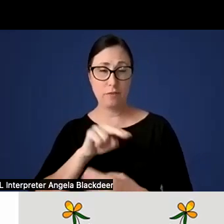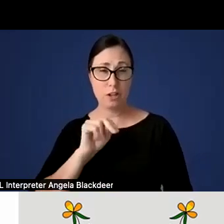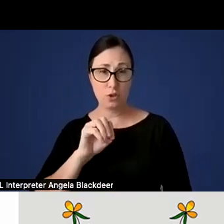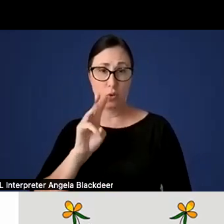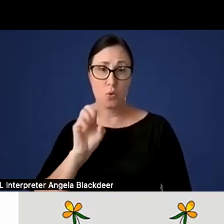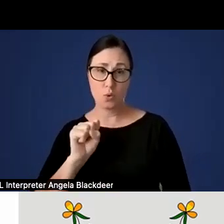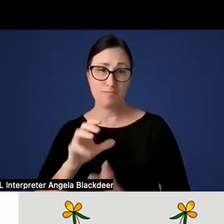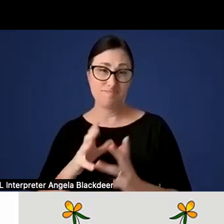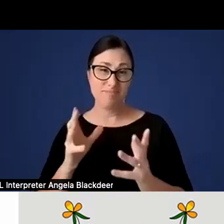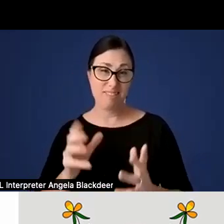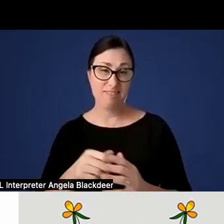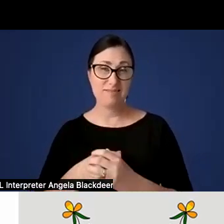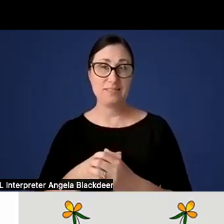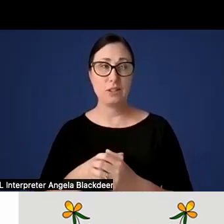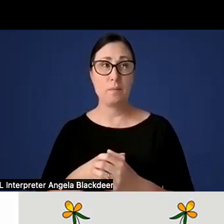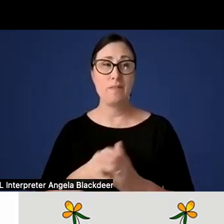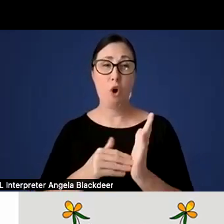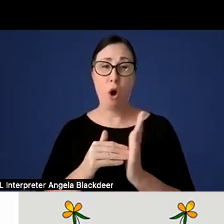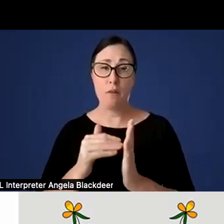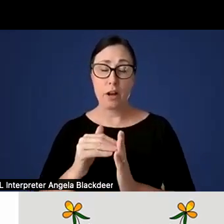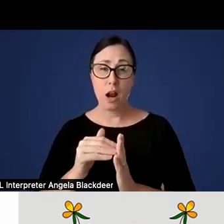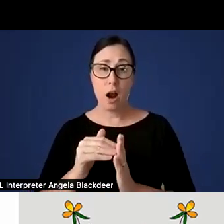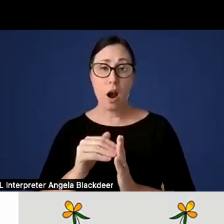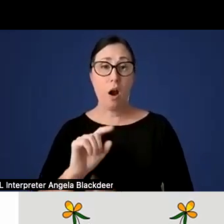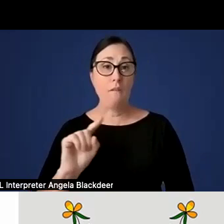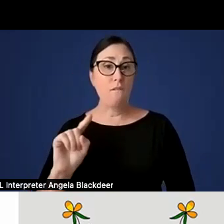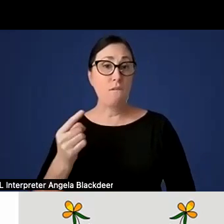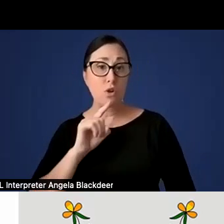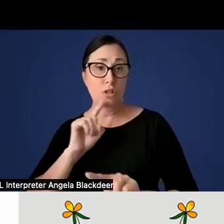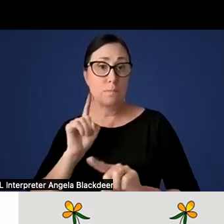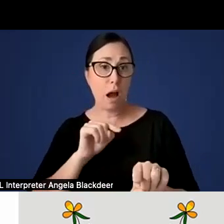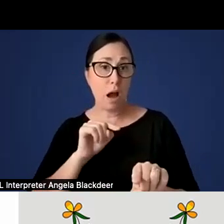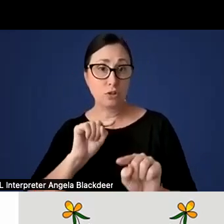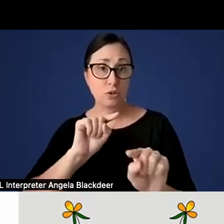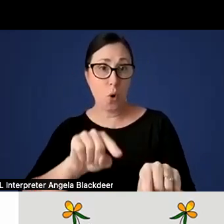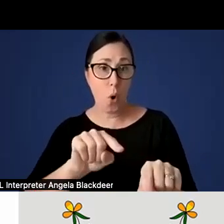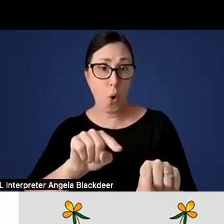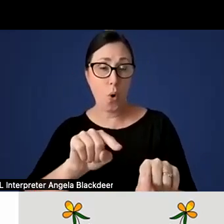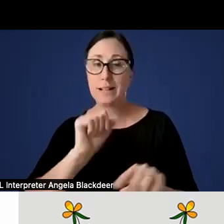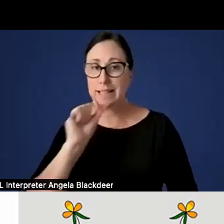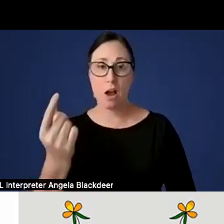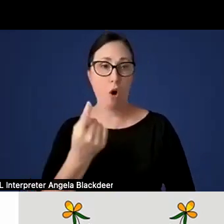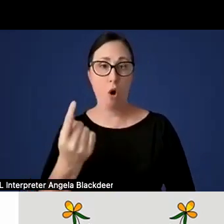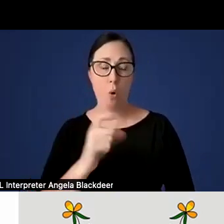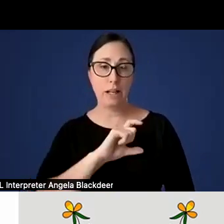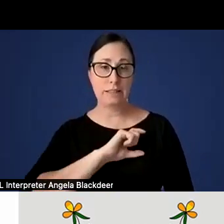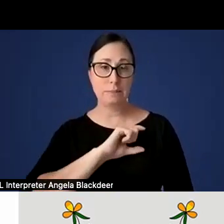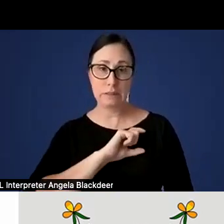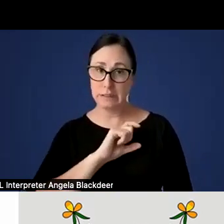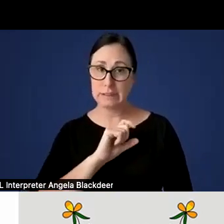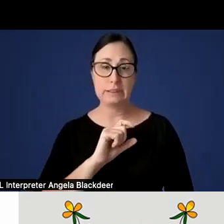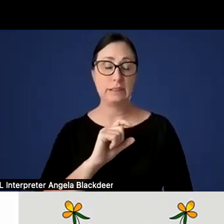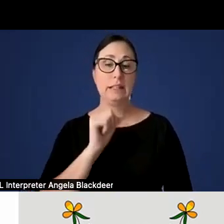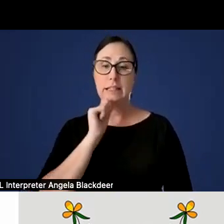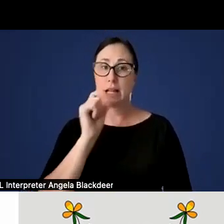is that often our first responders in these large systems is not always law enforcement. It is not always EMT medical